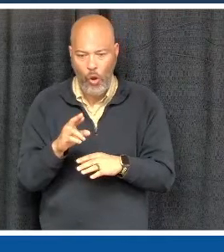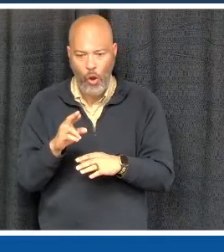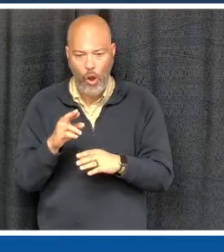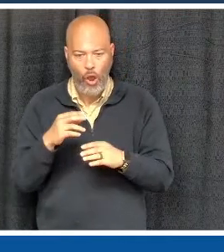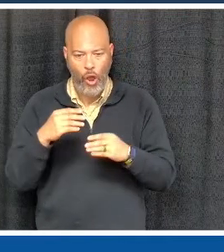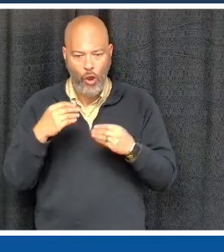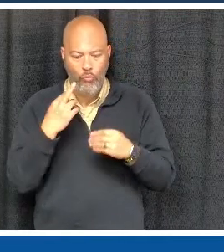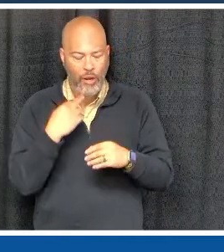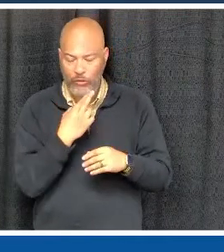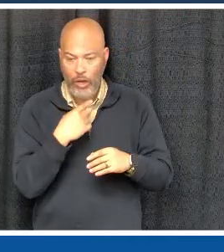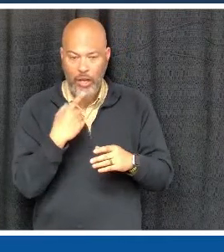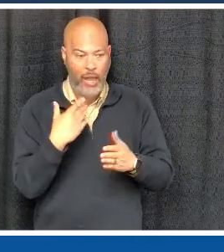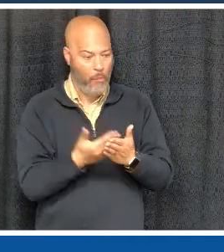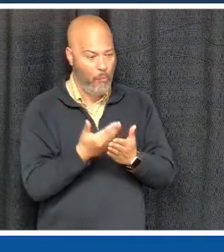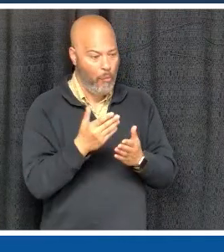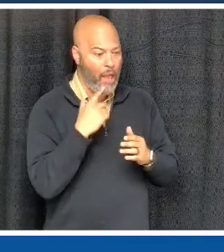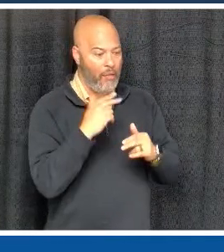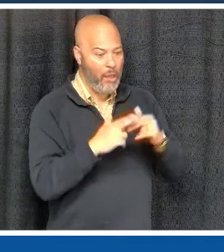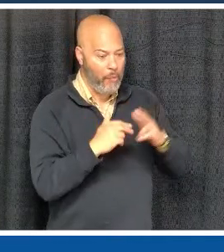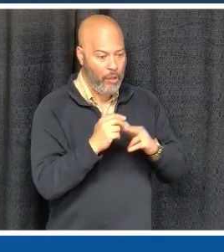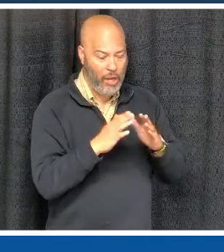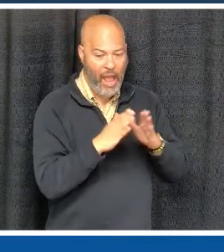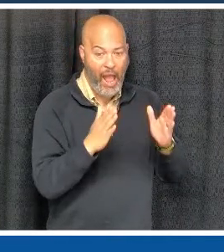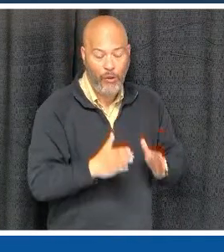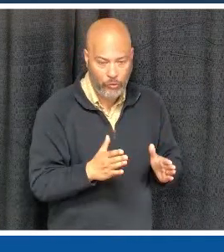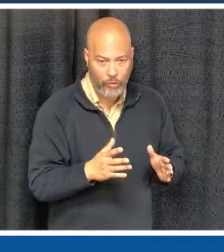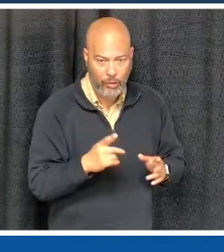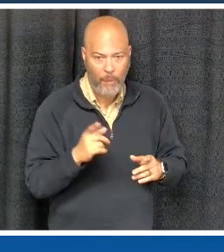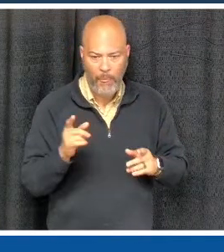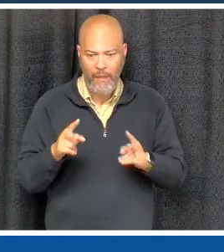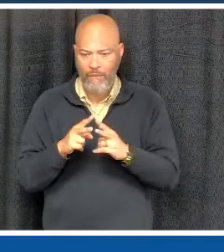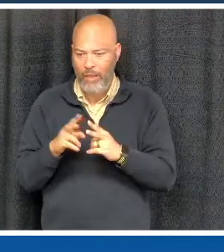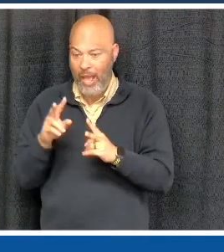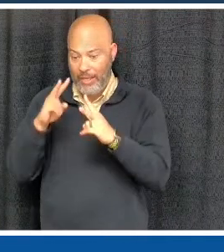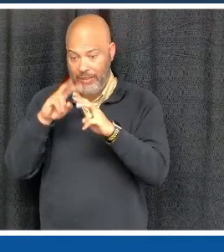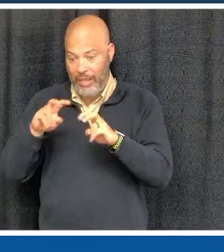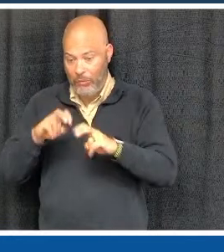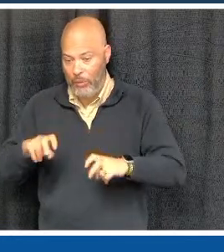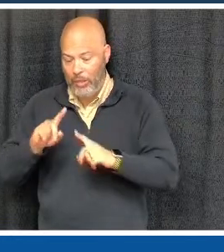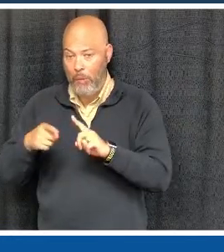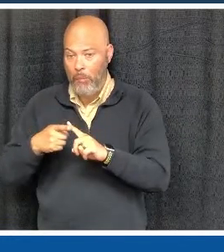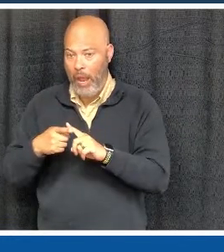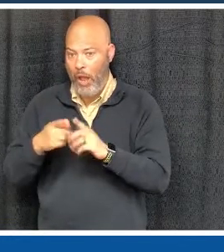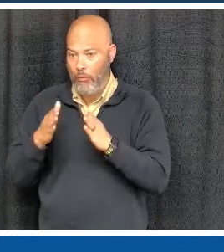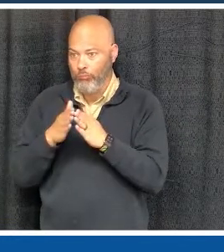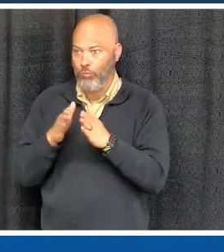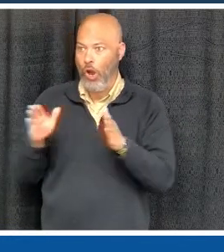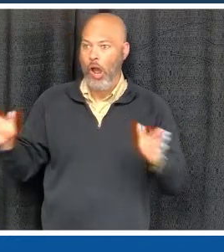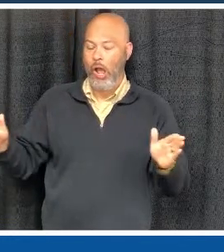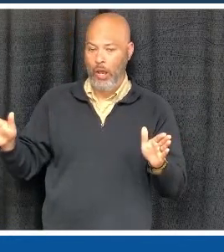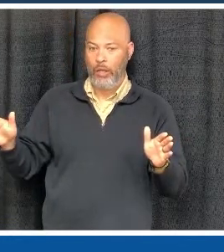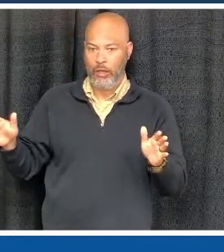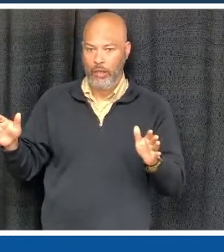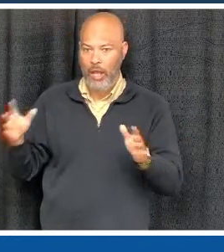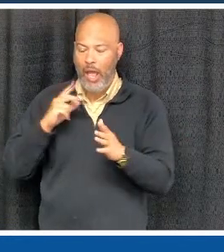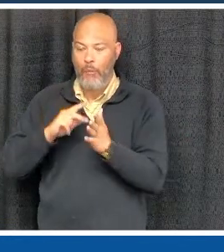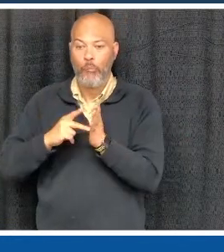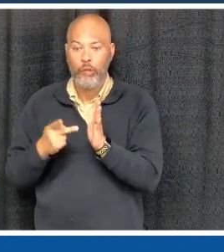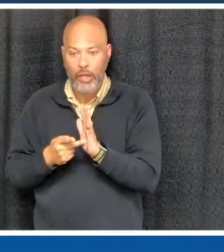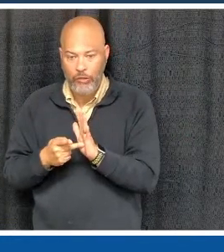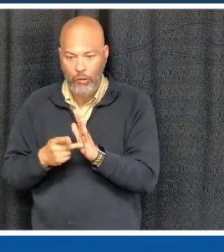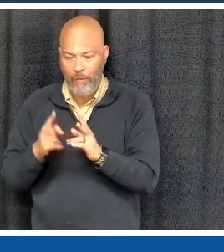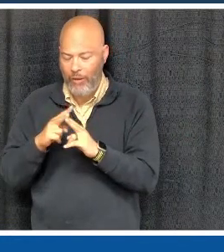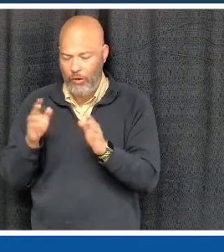and they end up building condos. So the assessment is a very broad document about any potential uses, and it's a very, very